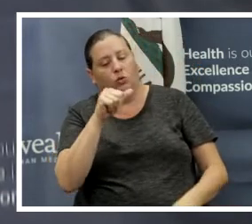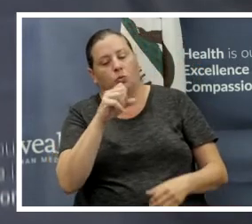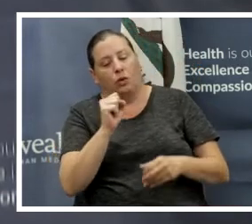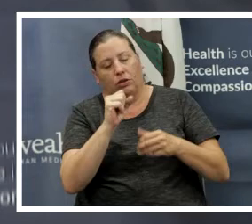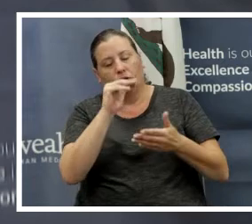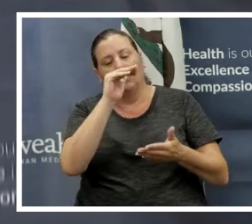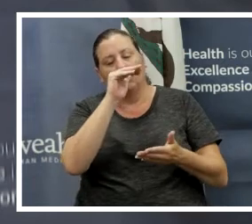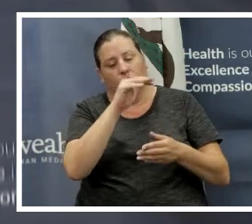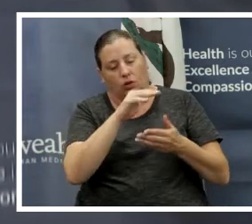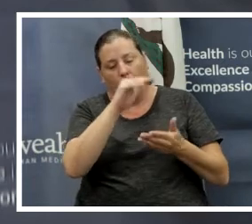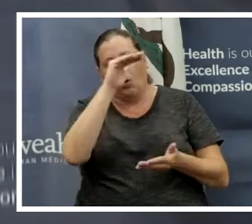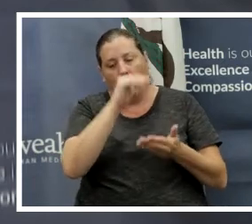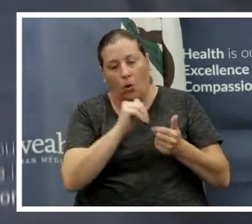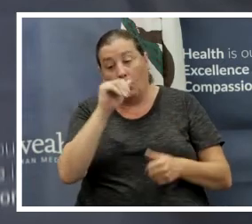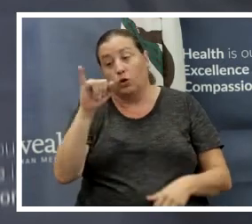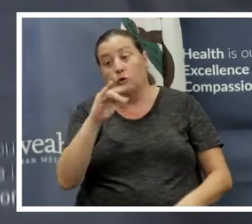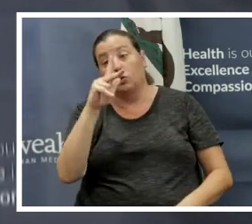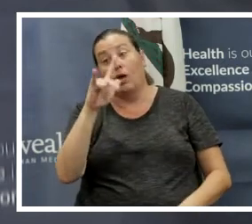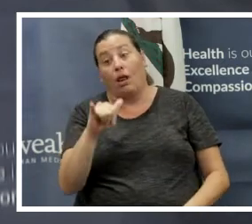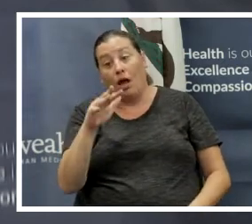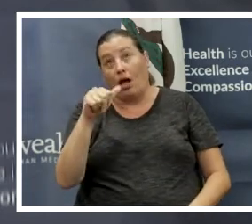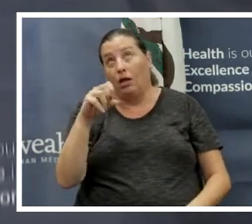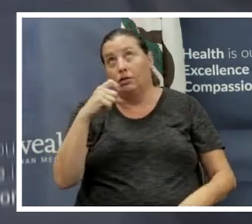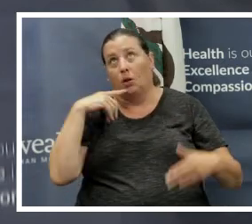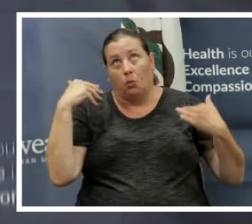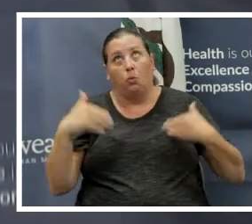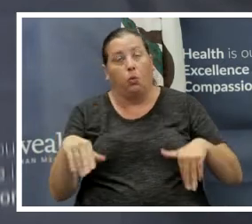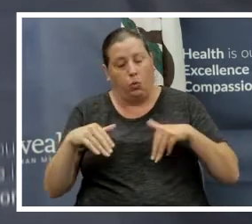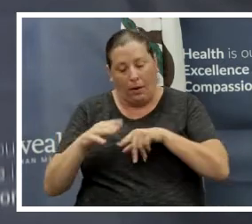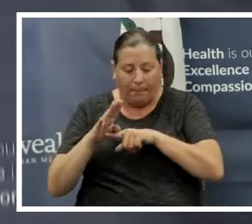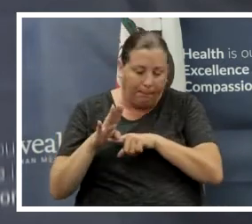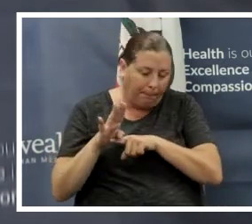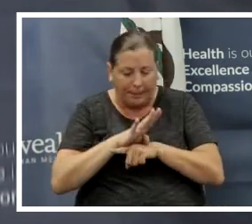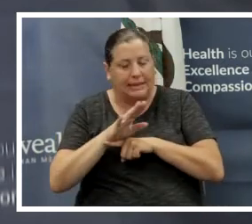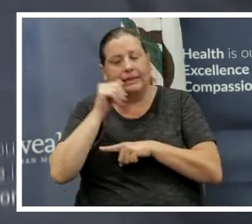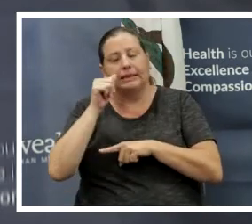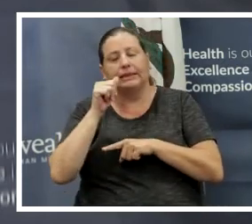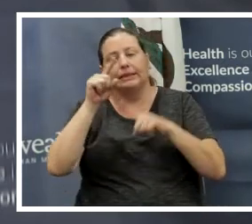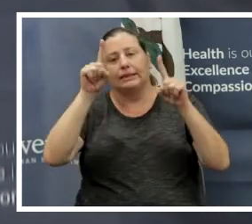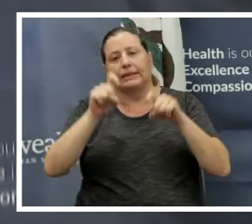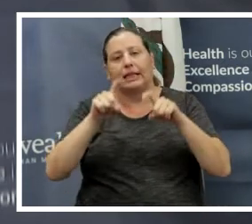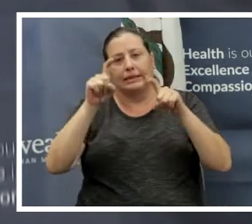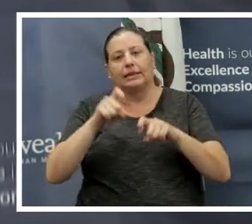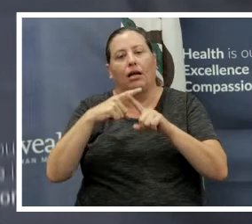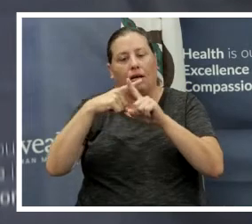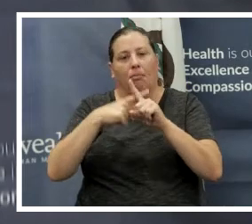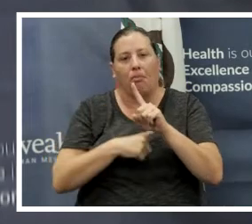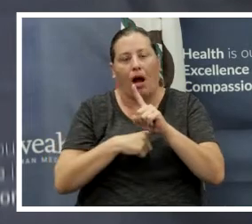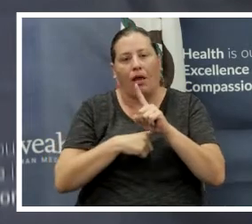far, was the busiest testing month throughout this entire pandemic,